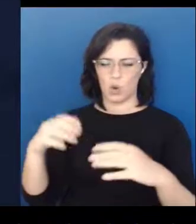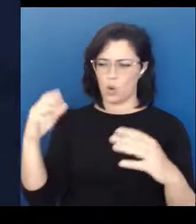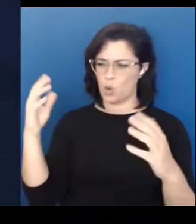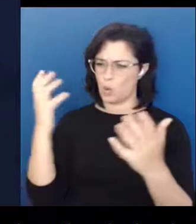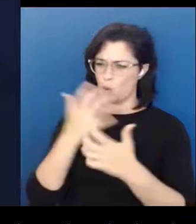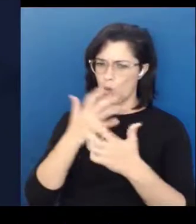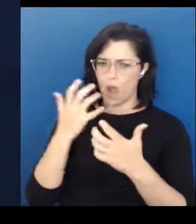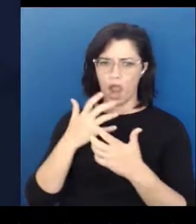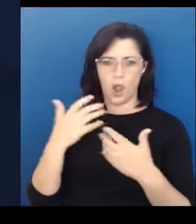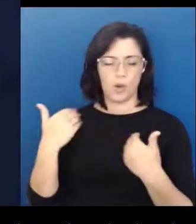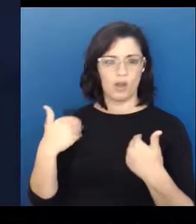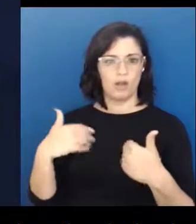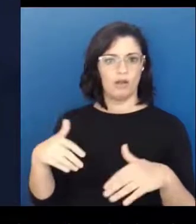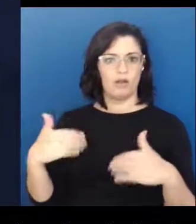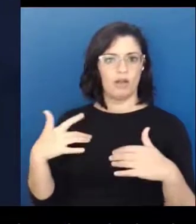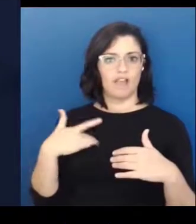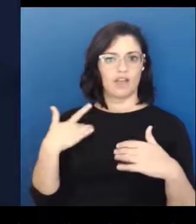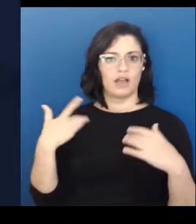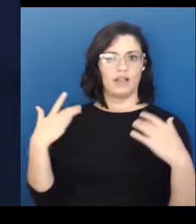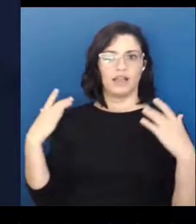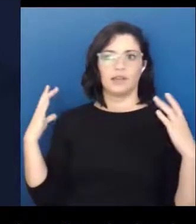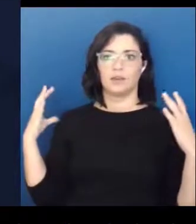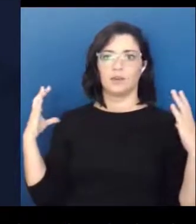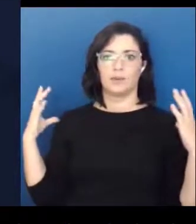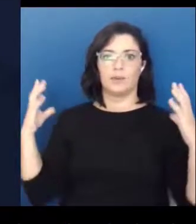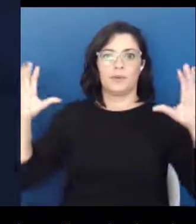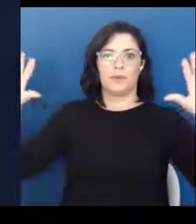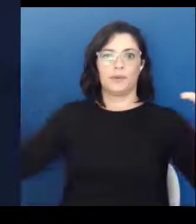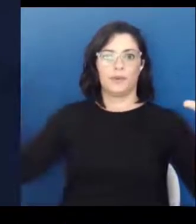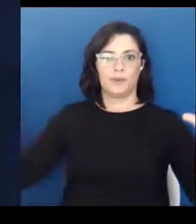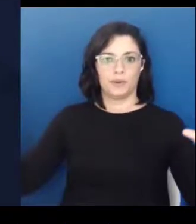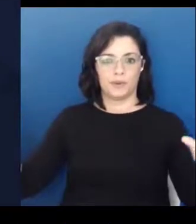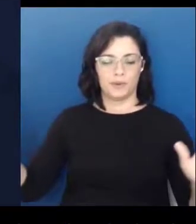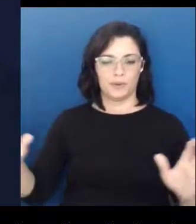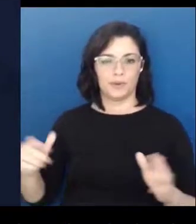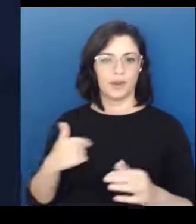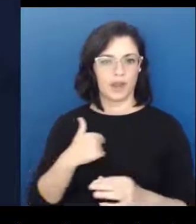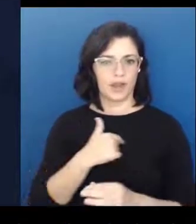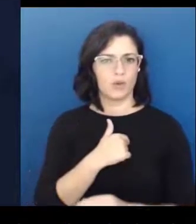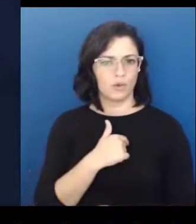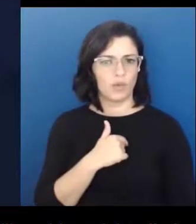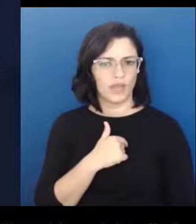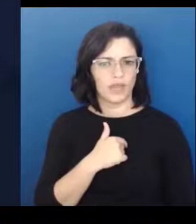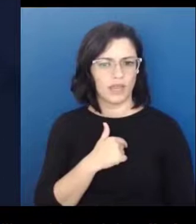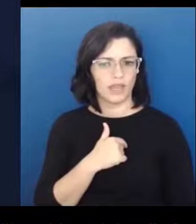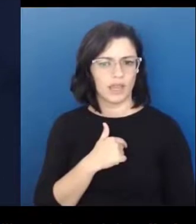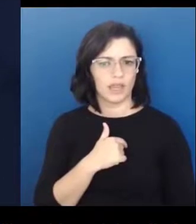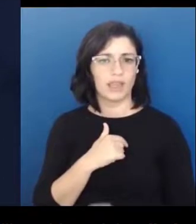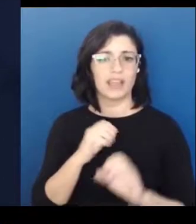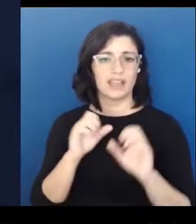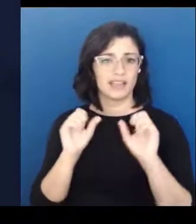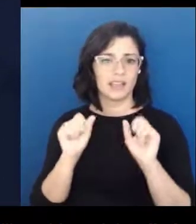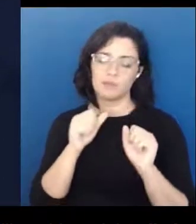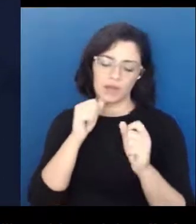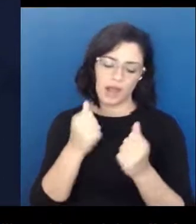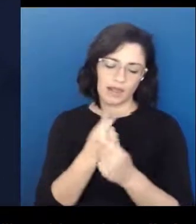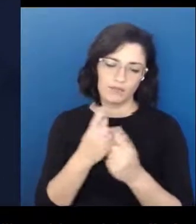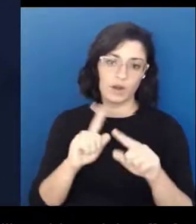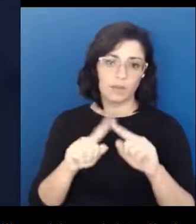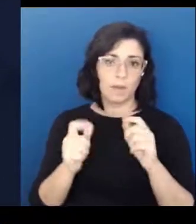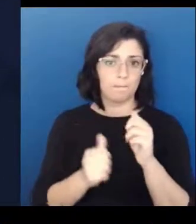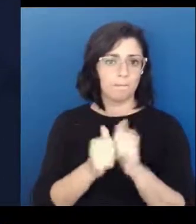And we can carry, not everyone, but most of us do have some